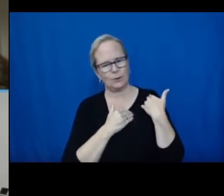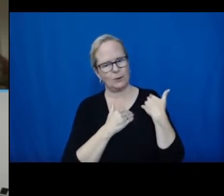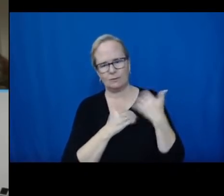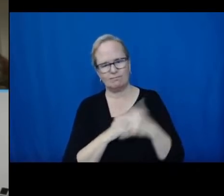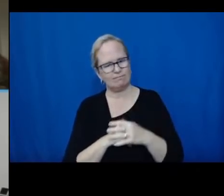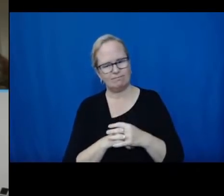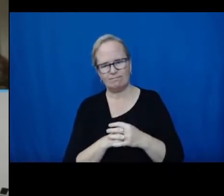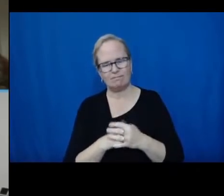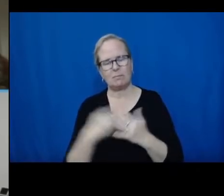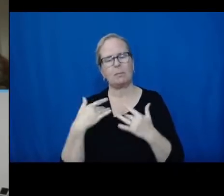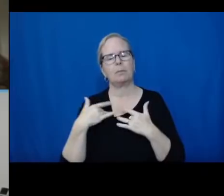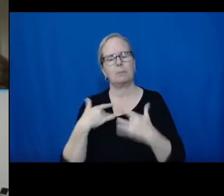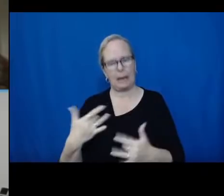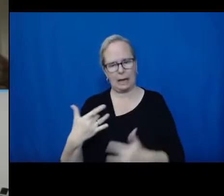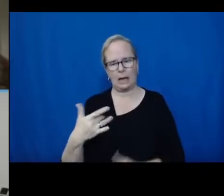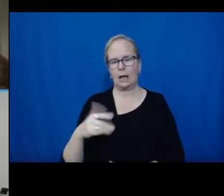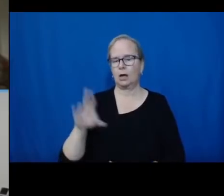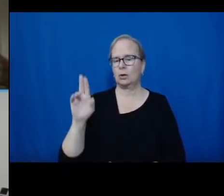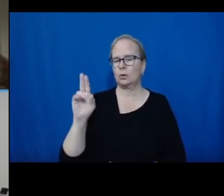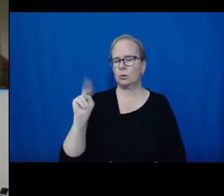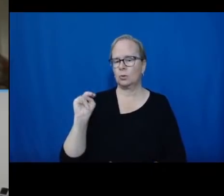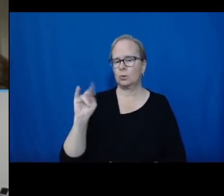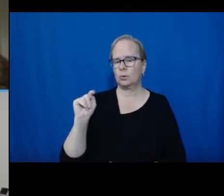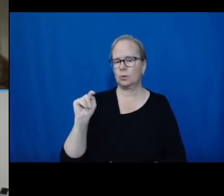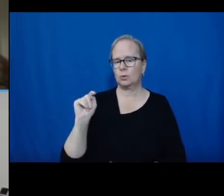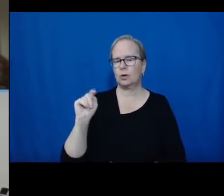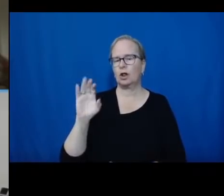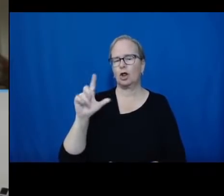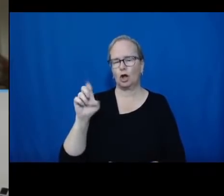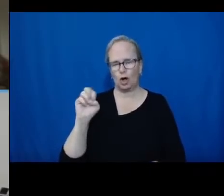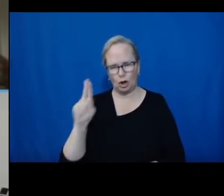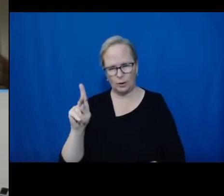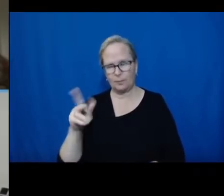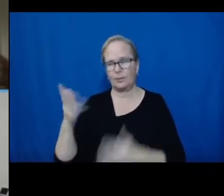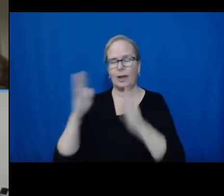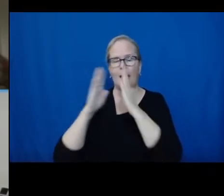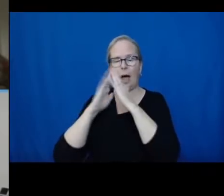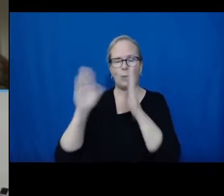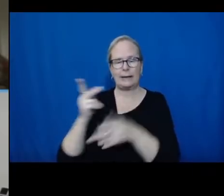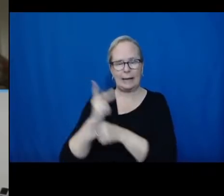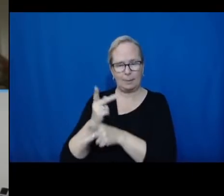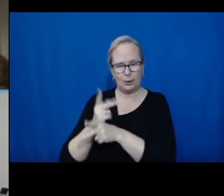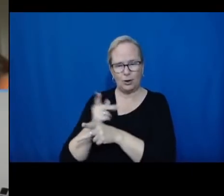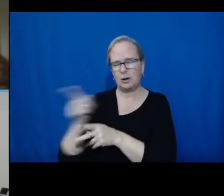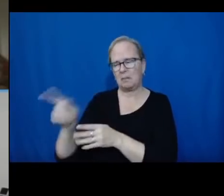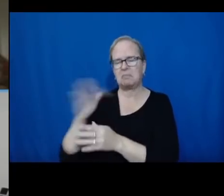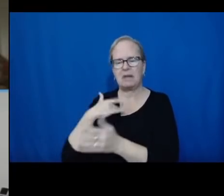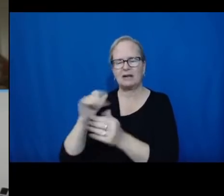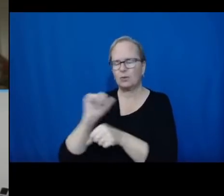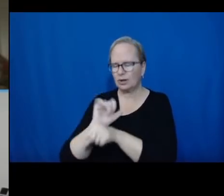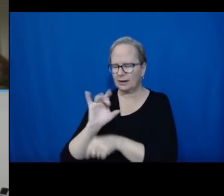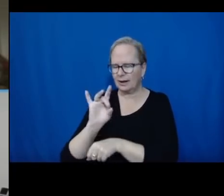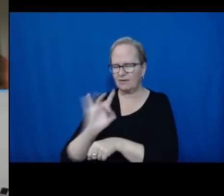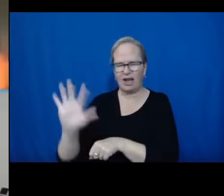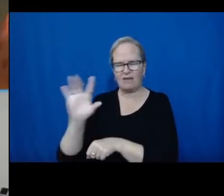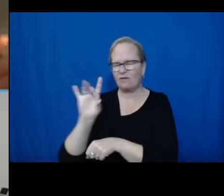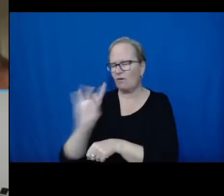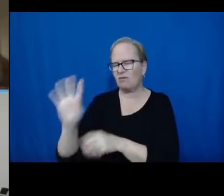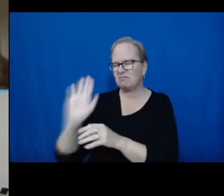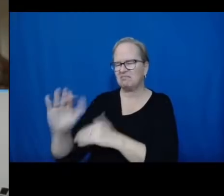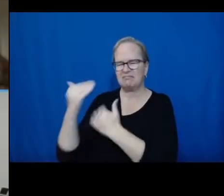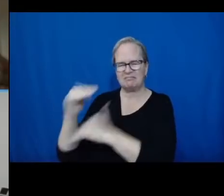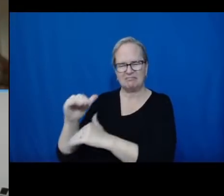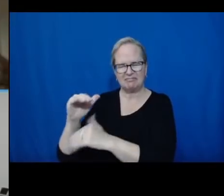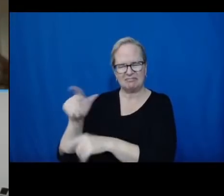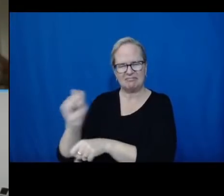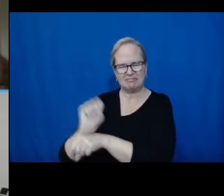it's pretty typical that unit clerks and housekeeping will only be there for certain hours. So they might be doing the screening as they come in the door,